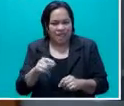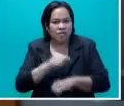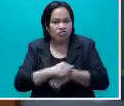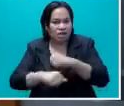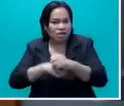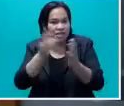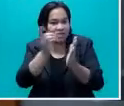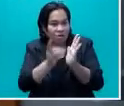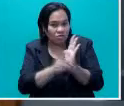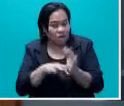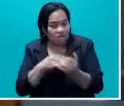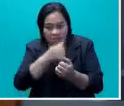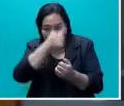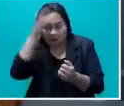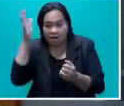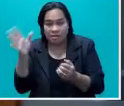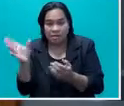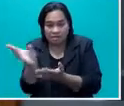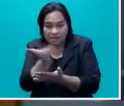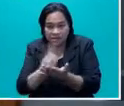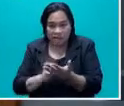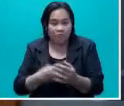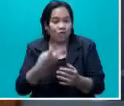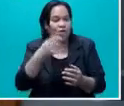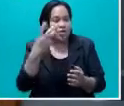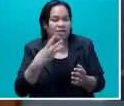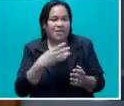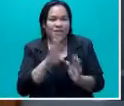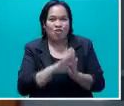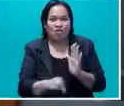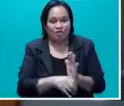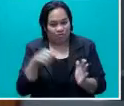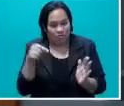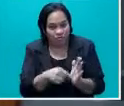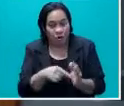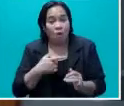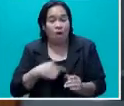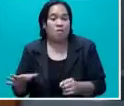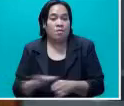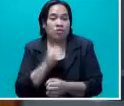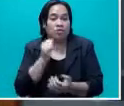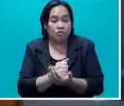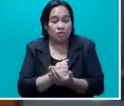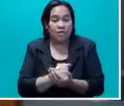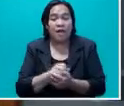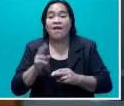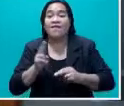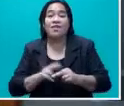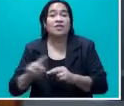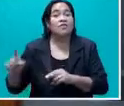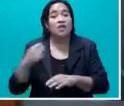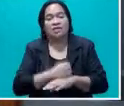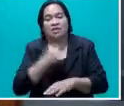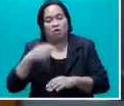are designed in the 2013 Constitution to ensure that the Fiji First